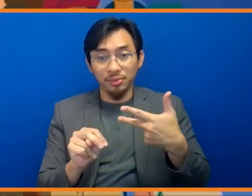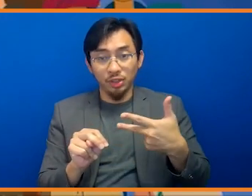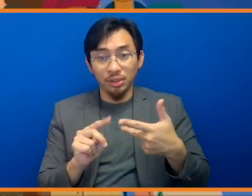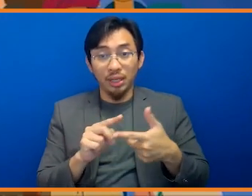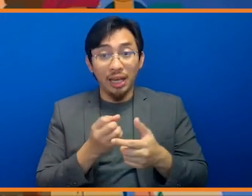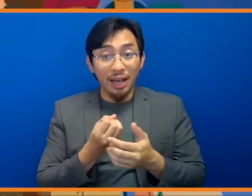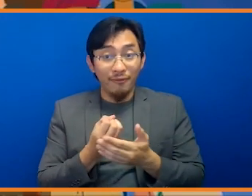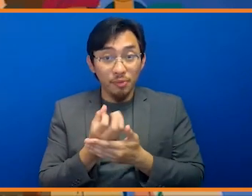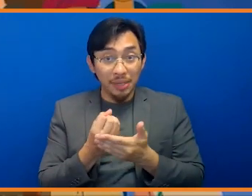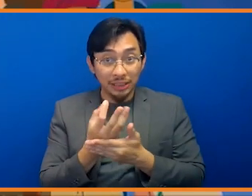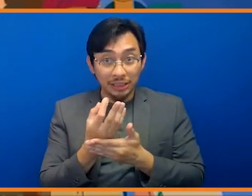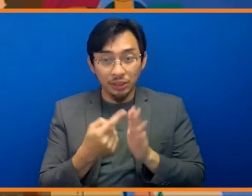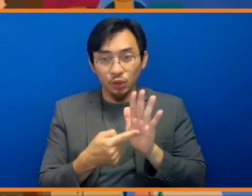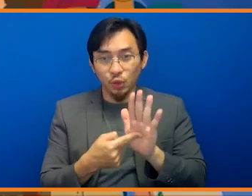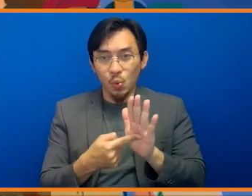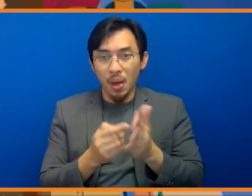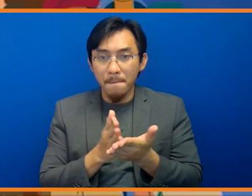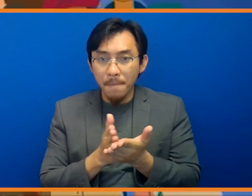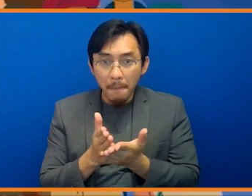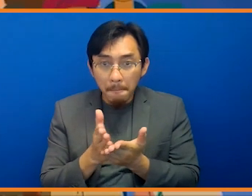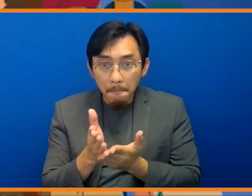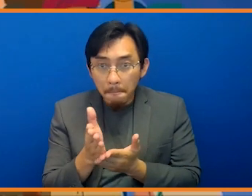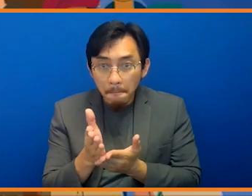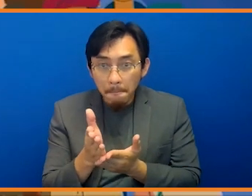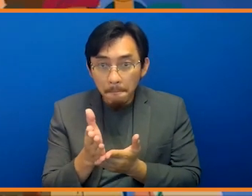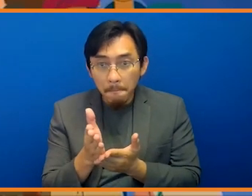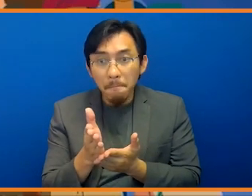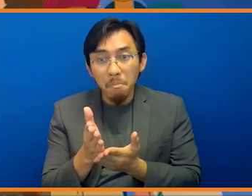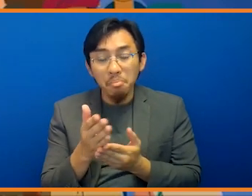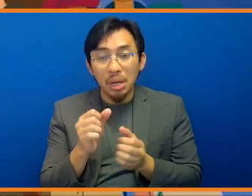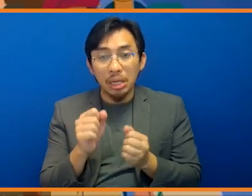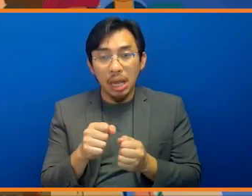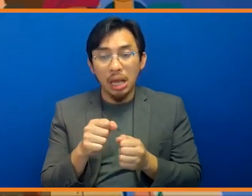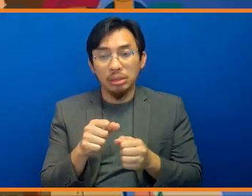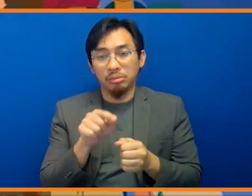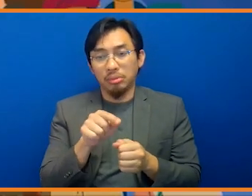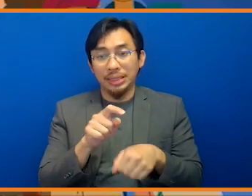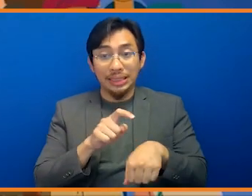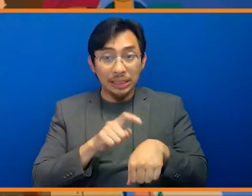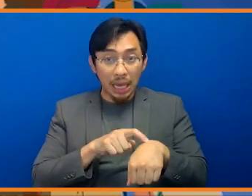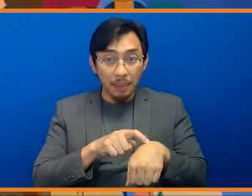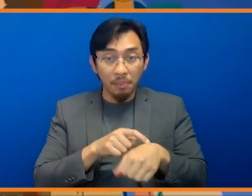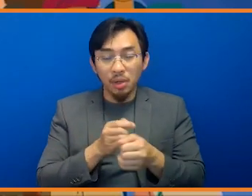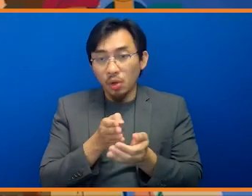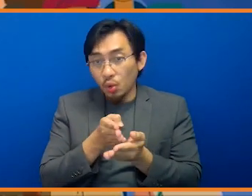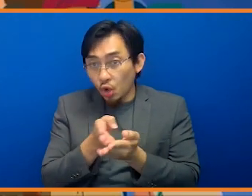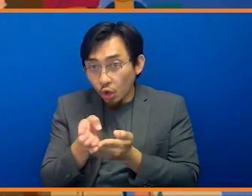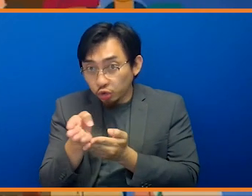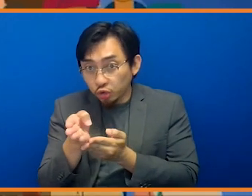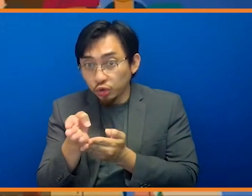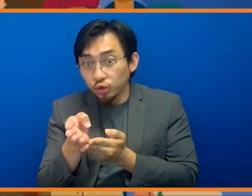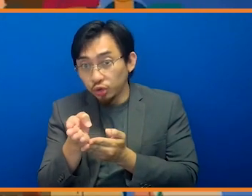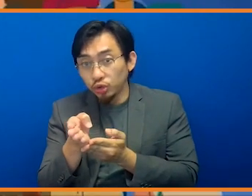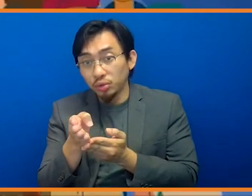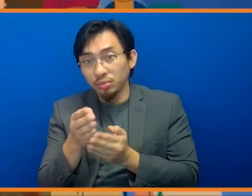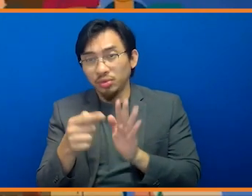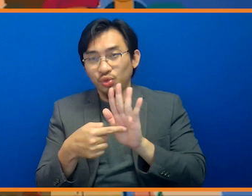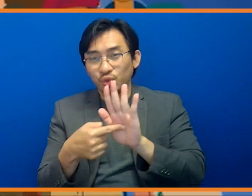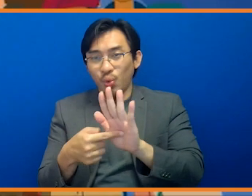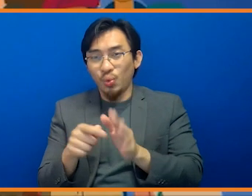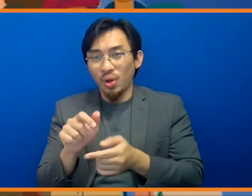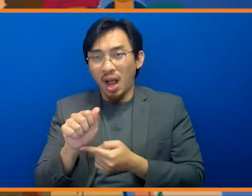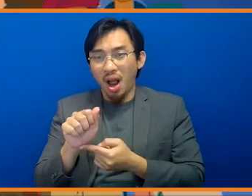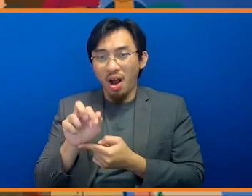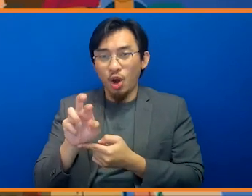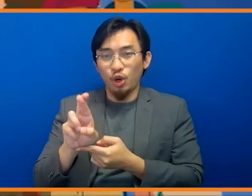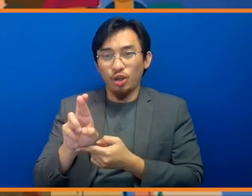Information shown on map and can be sorted by time and route, and